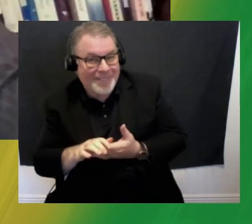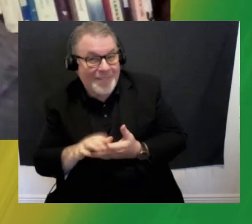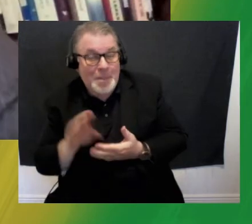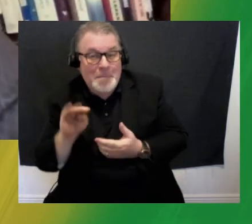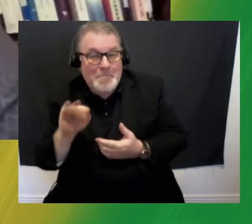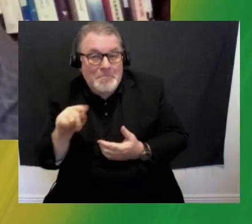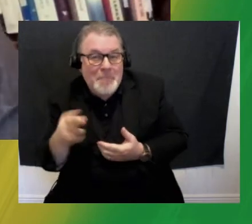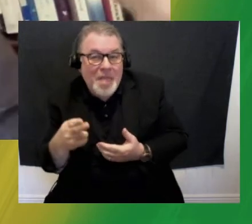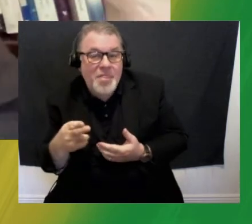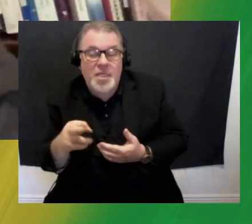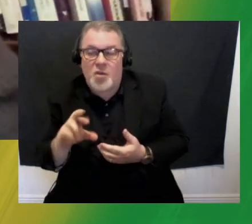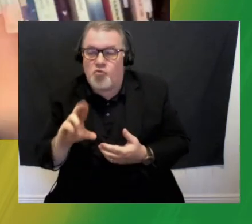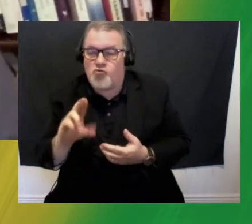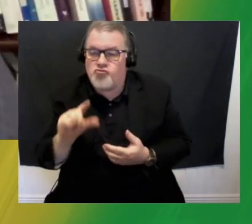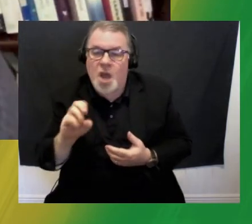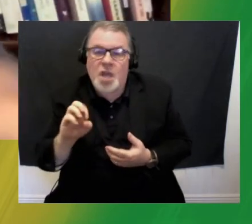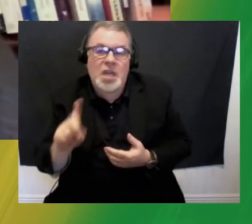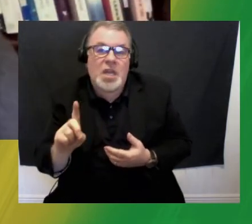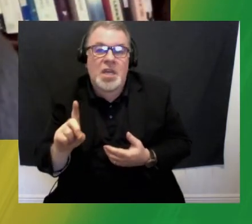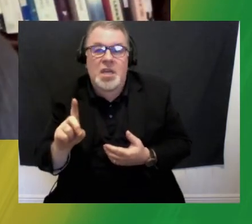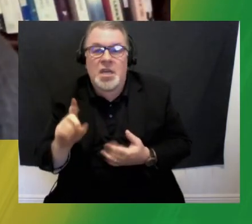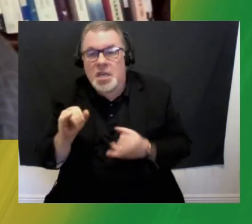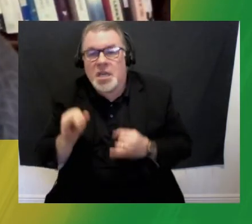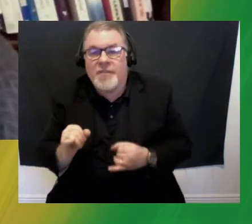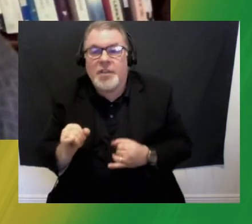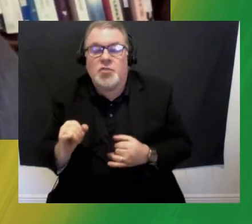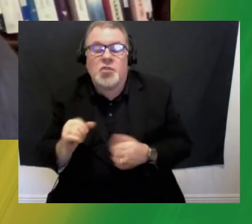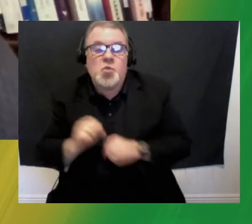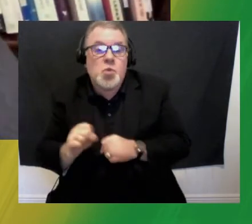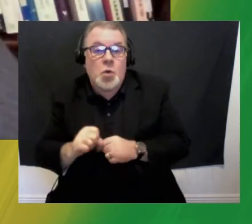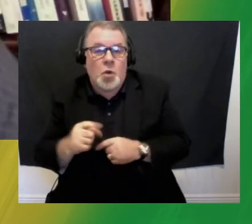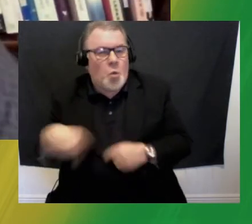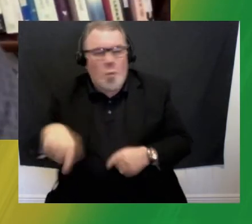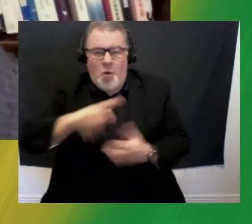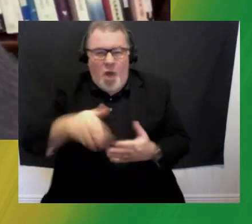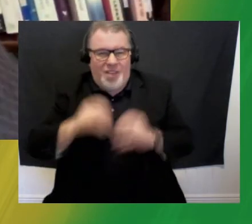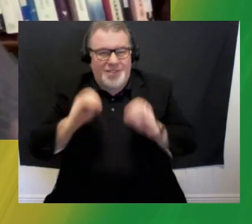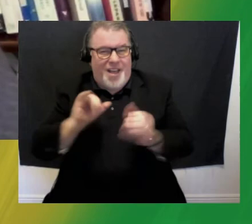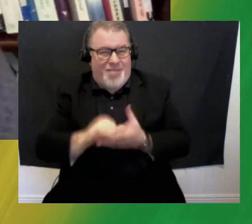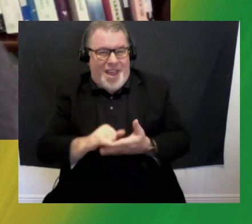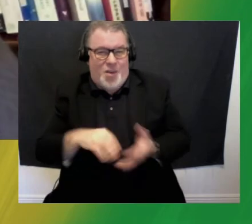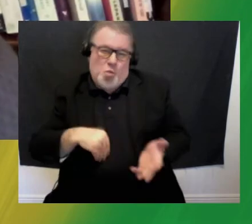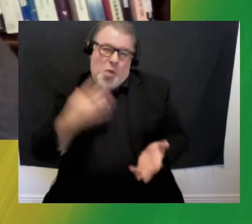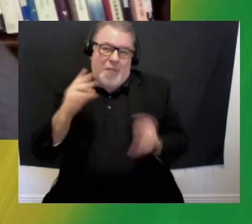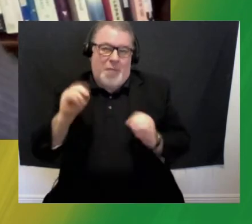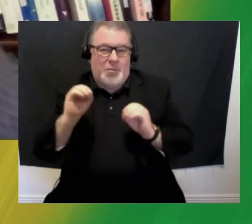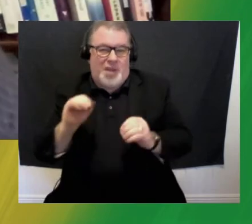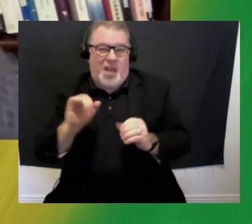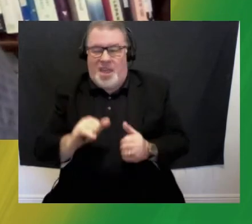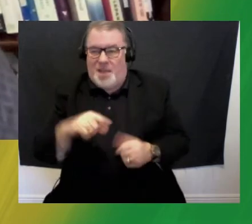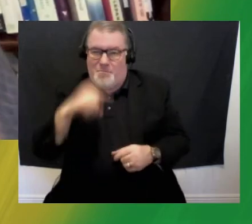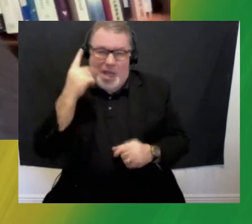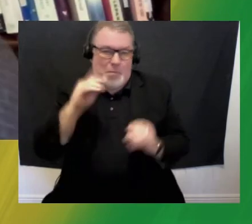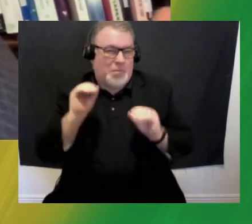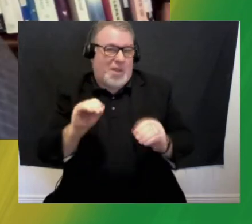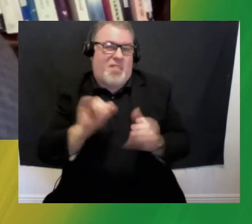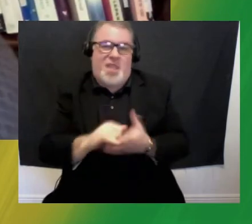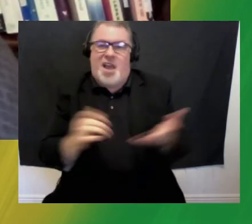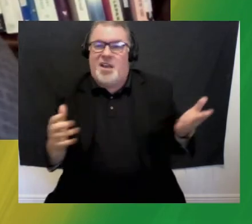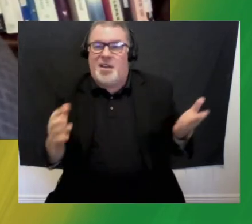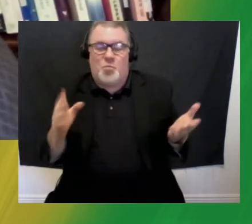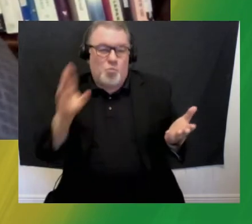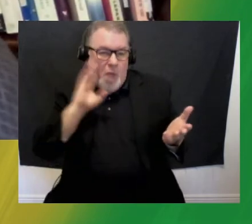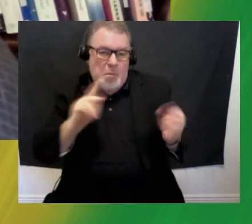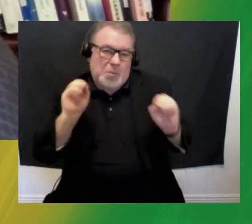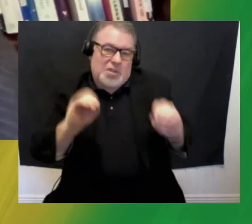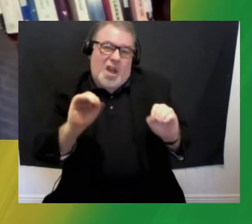rugged individualism, right? Well, if I'm taught that, and we were all taught that, white folks were taught that, black folks were taught that, brown